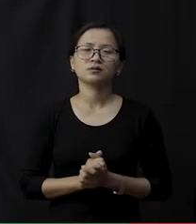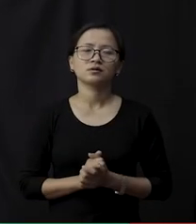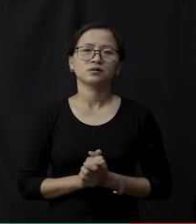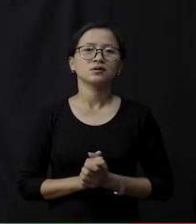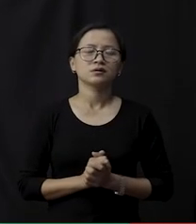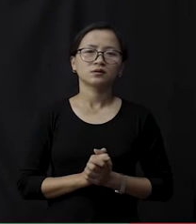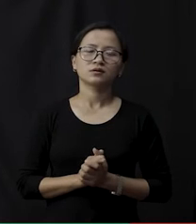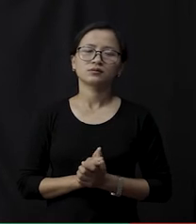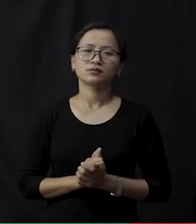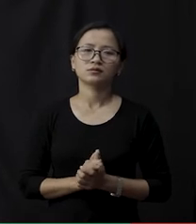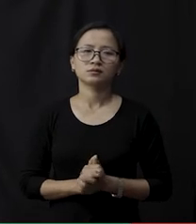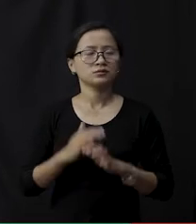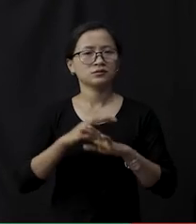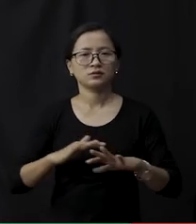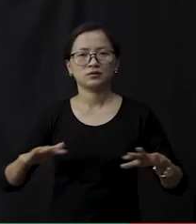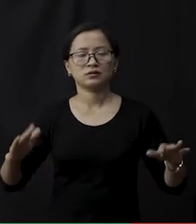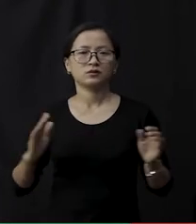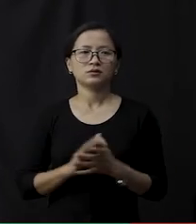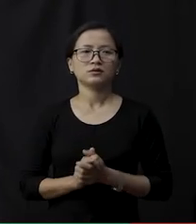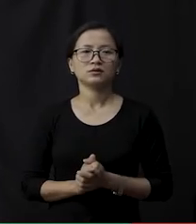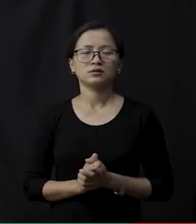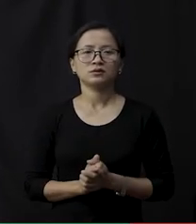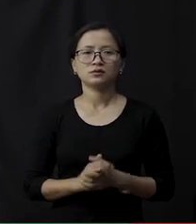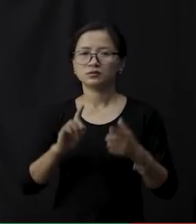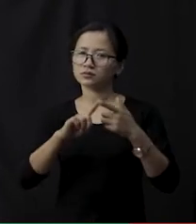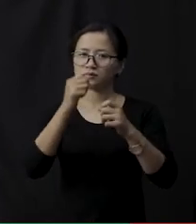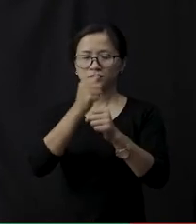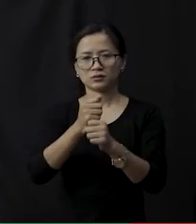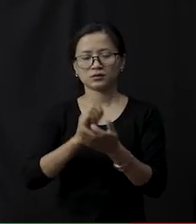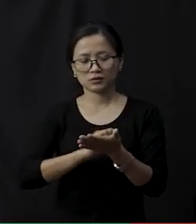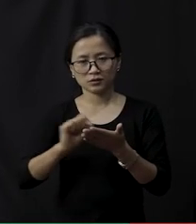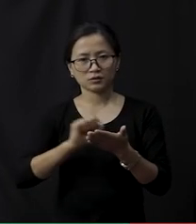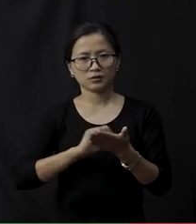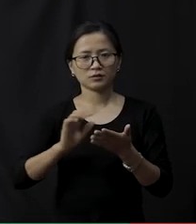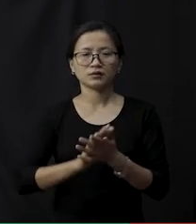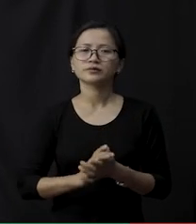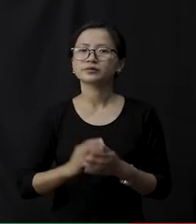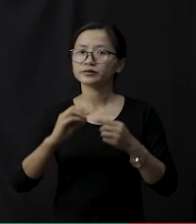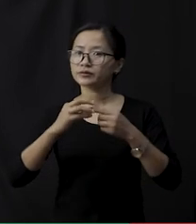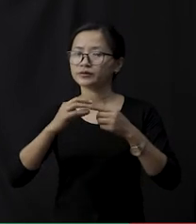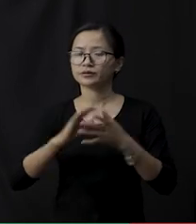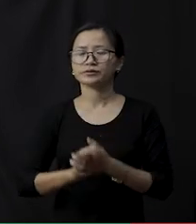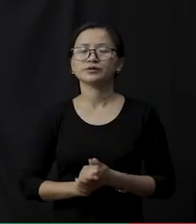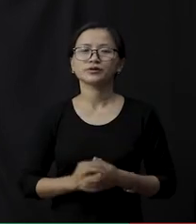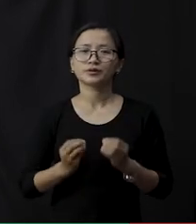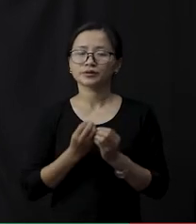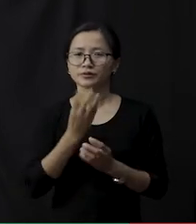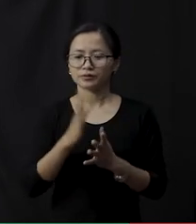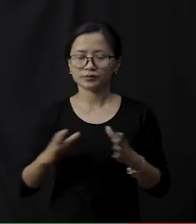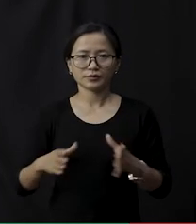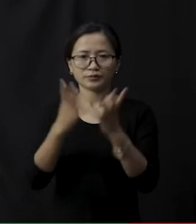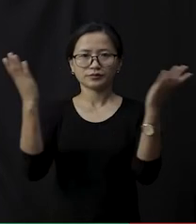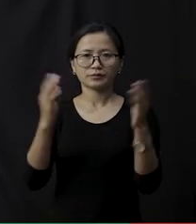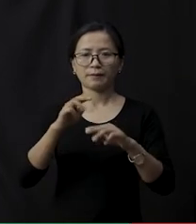Okay? Now, students, the examples, you can write a cherry tree, a mango tree, and